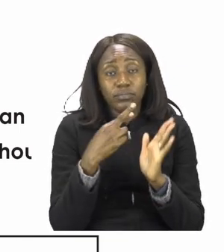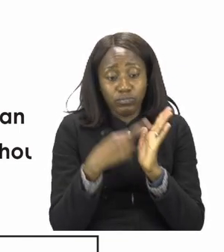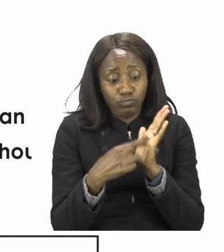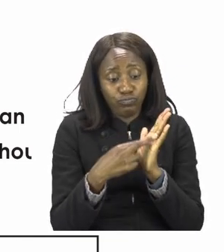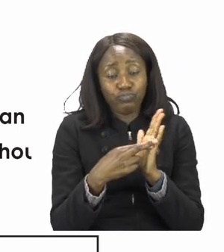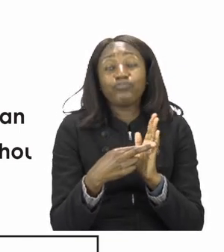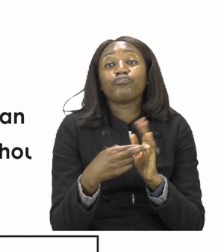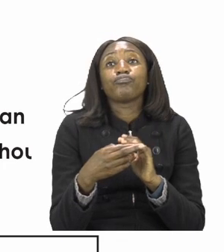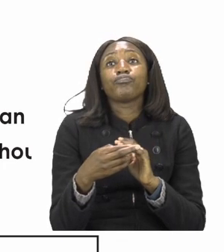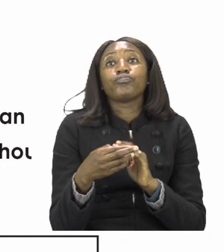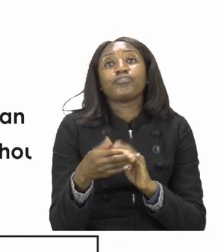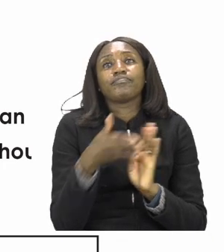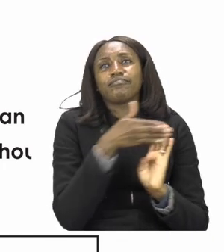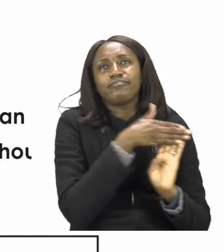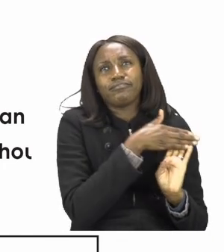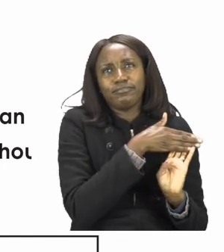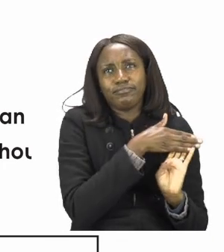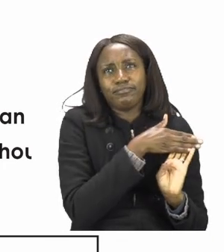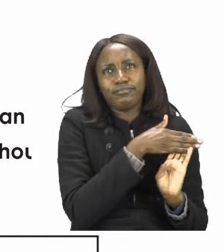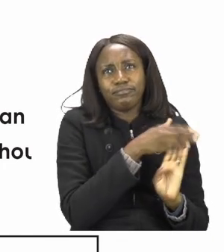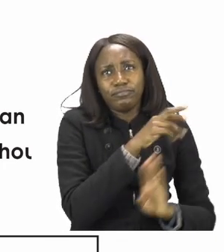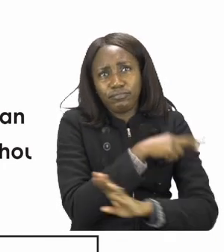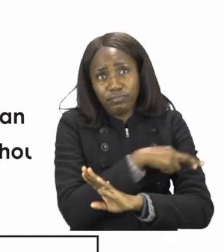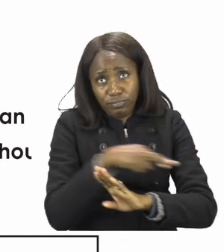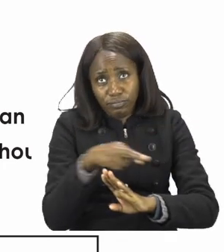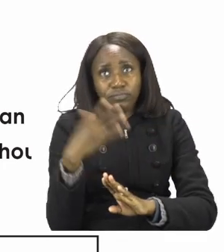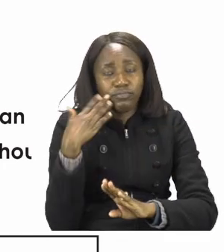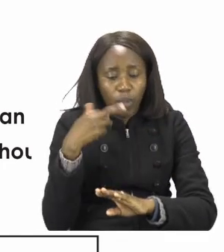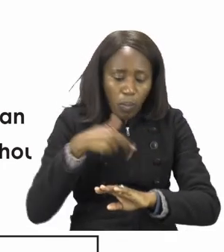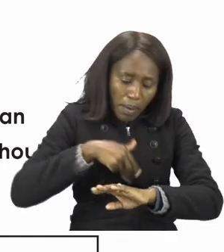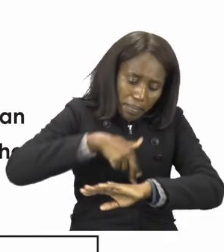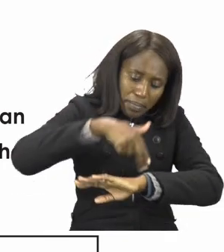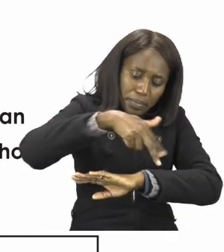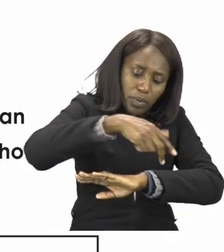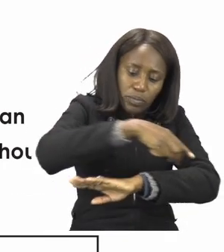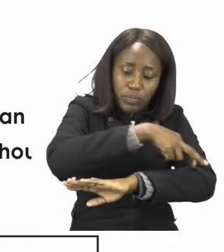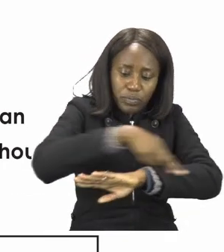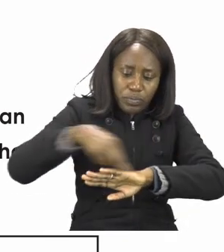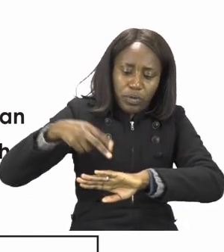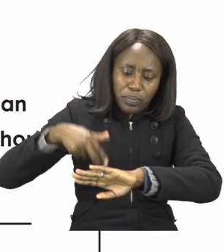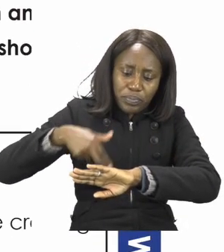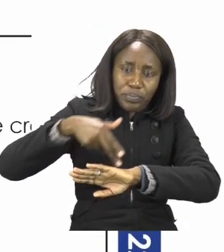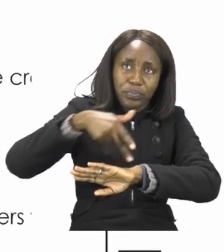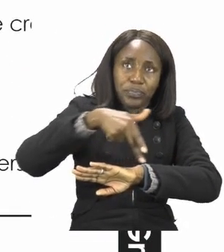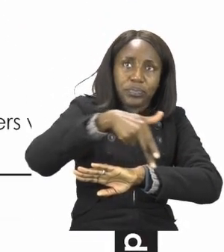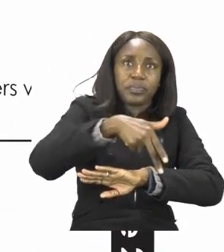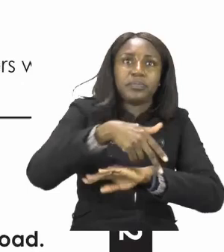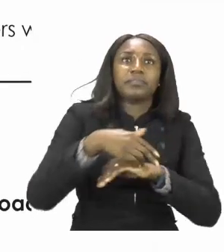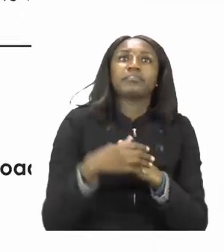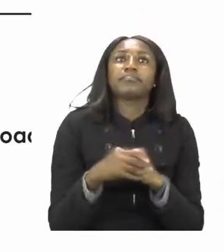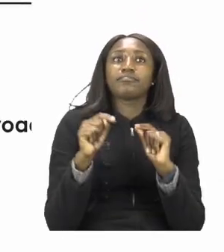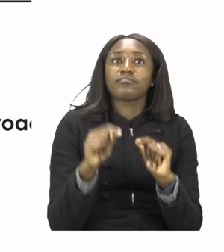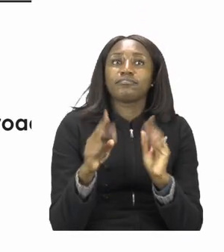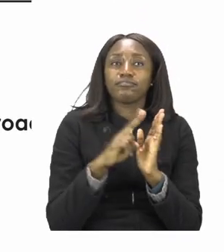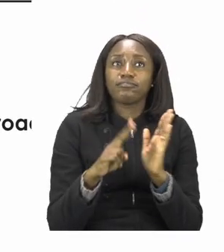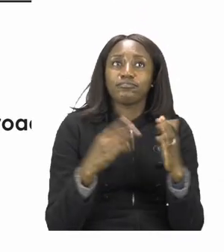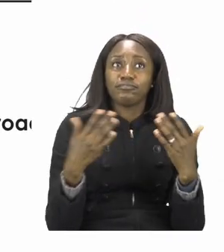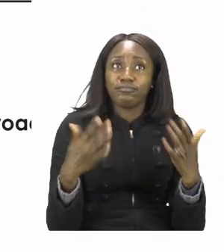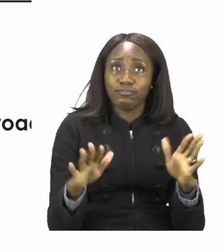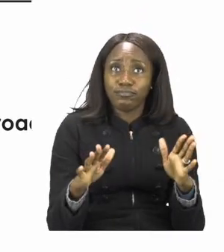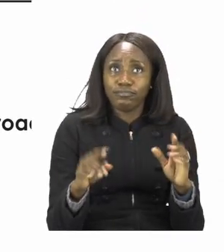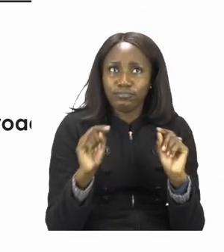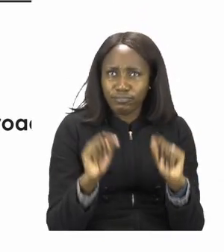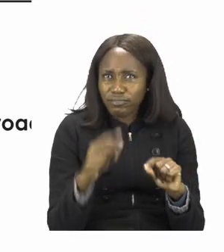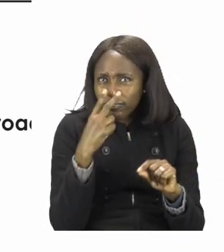Some rules you need to follow when you are crossing the road. Now that we are done reading our rules, let's